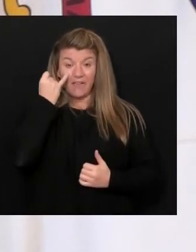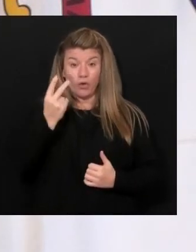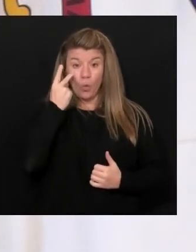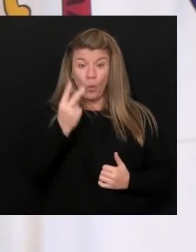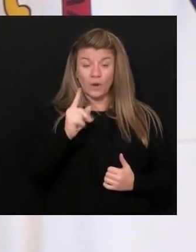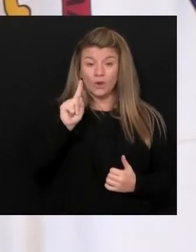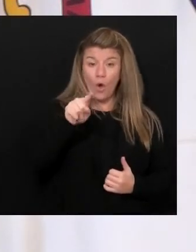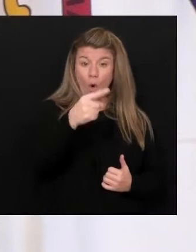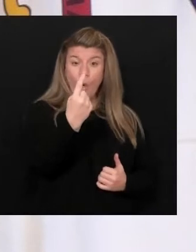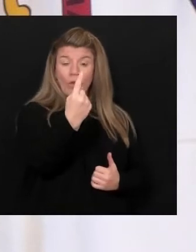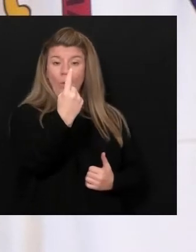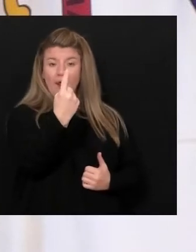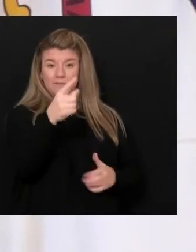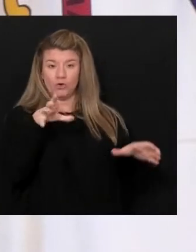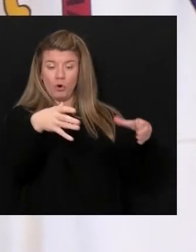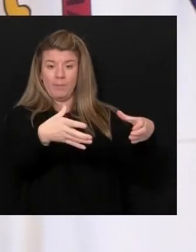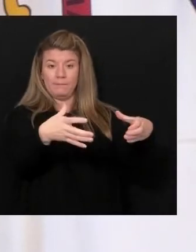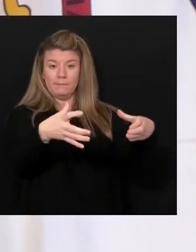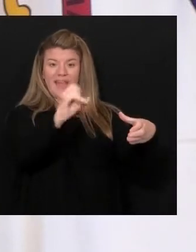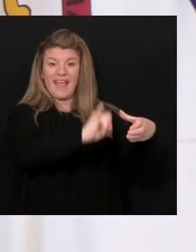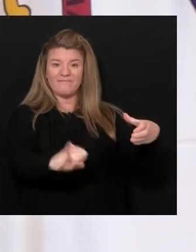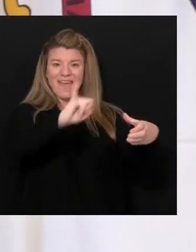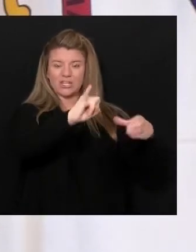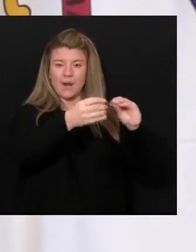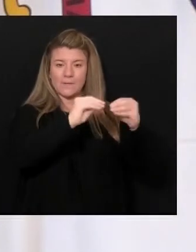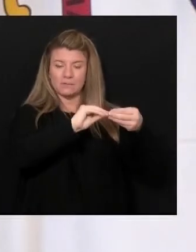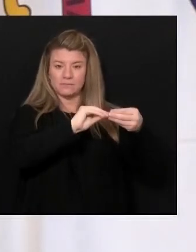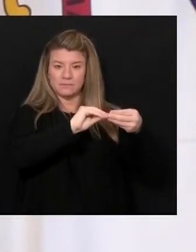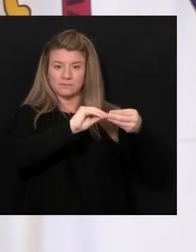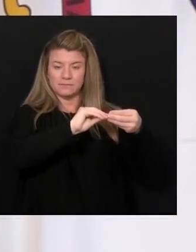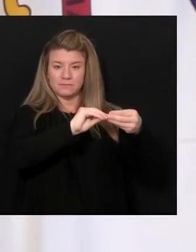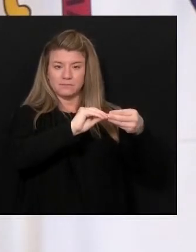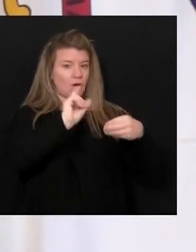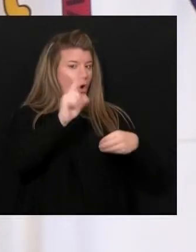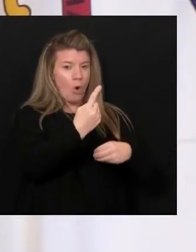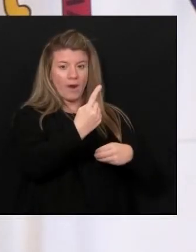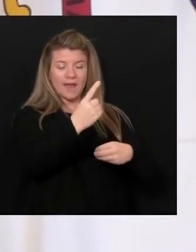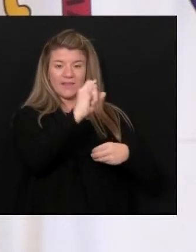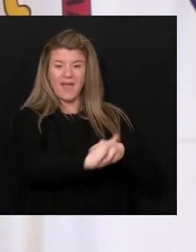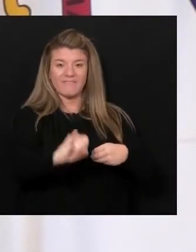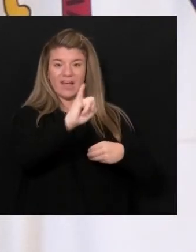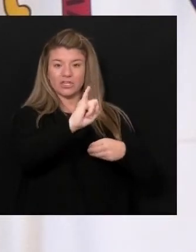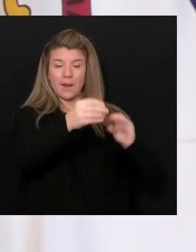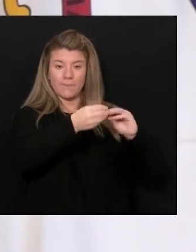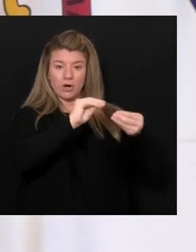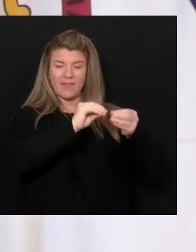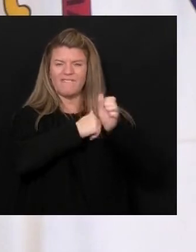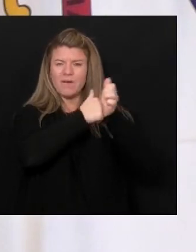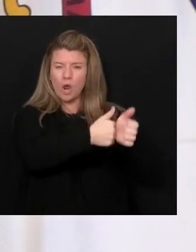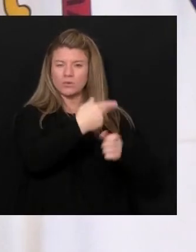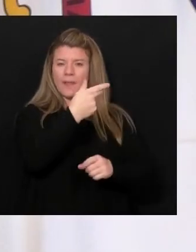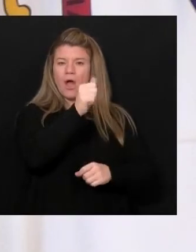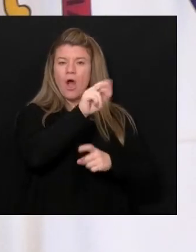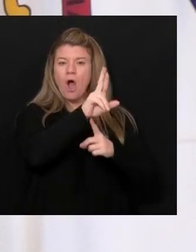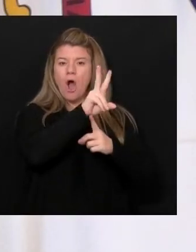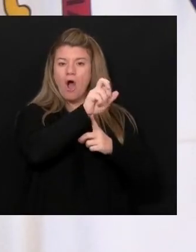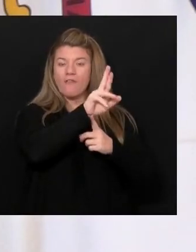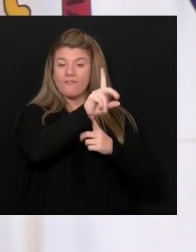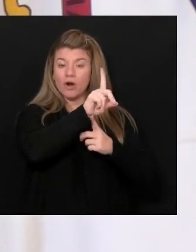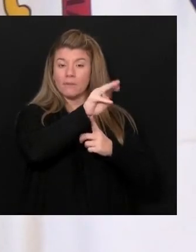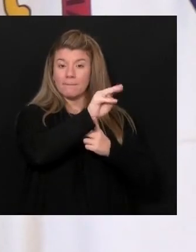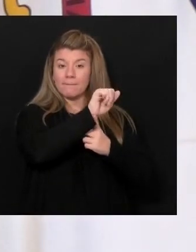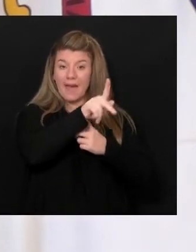the infection rate, purely the rate that came out with the Harvard map, I think, we